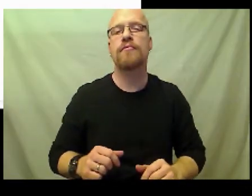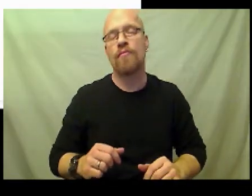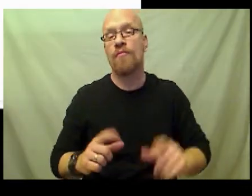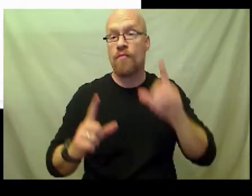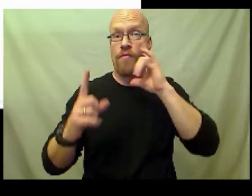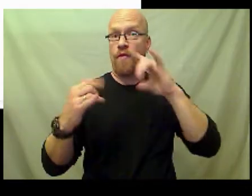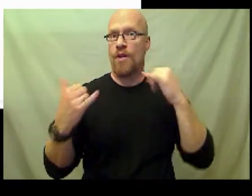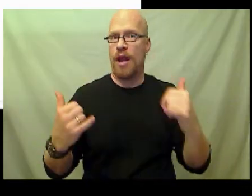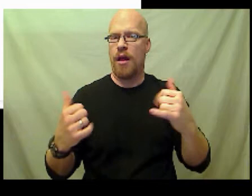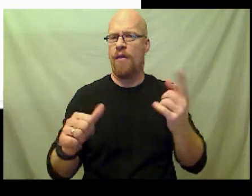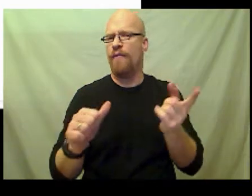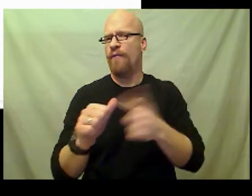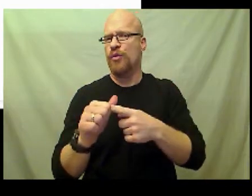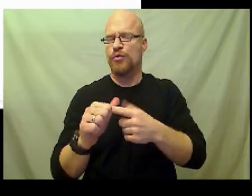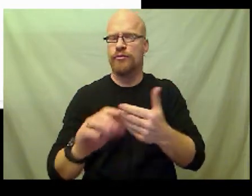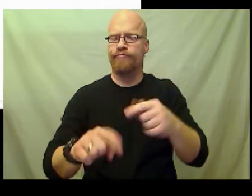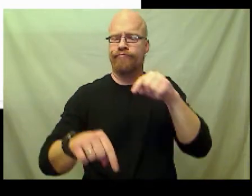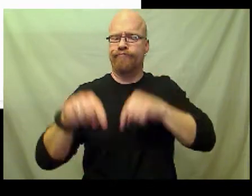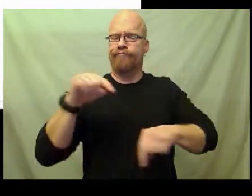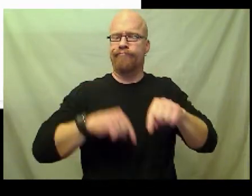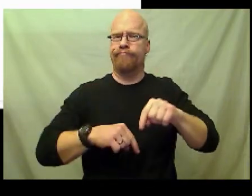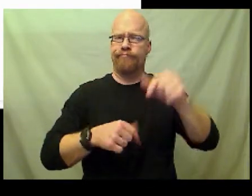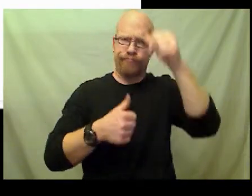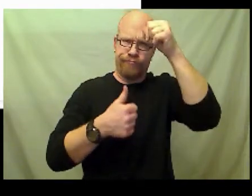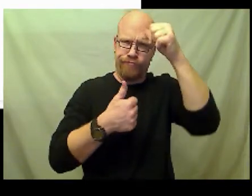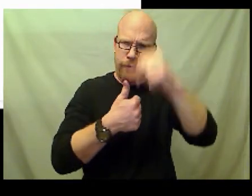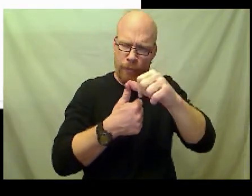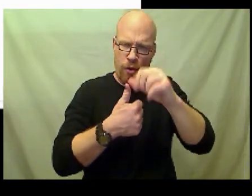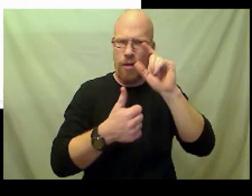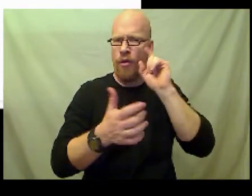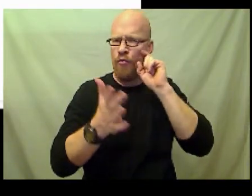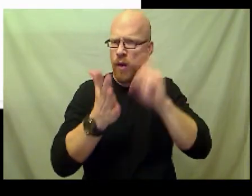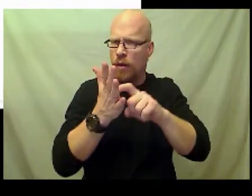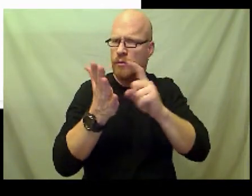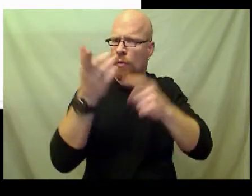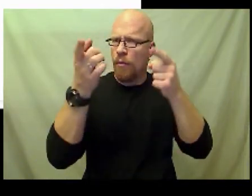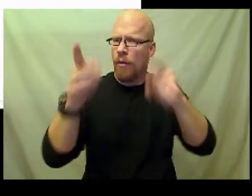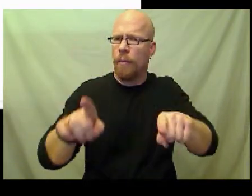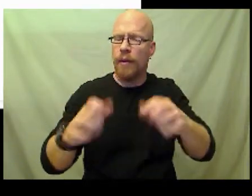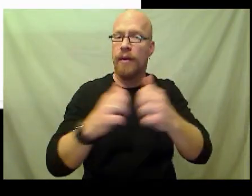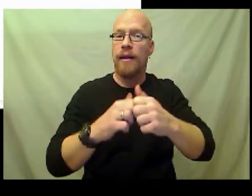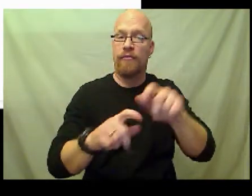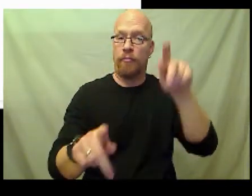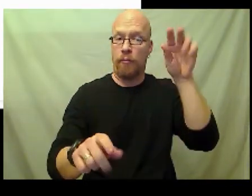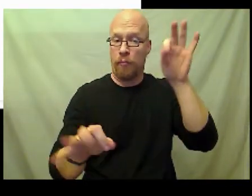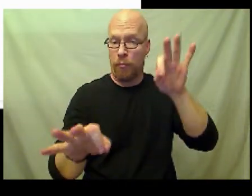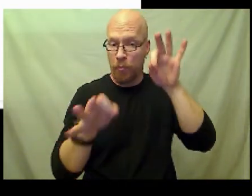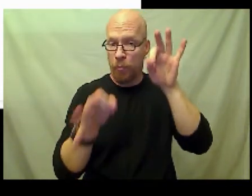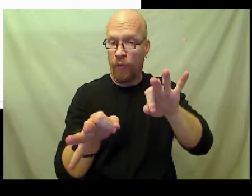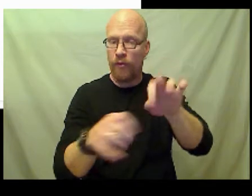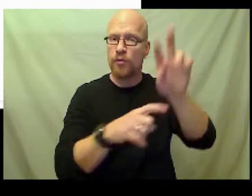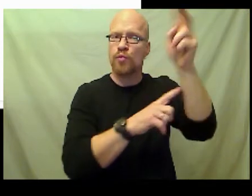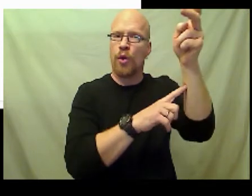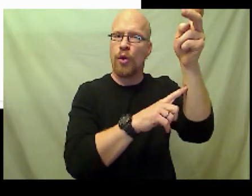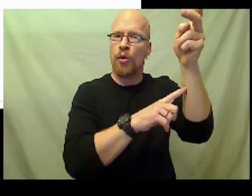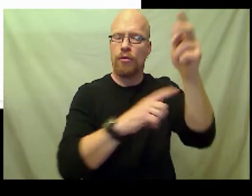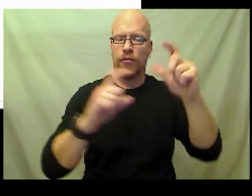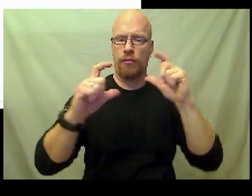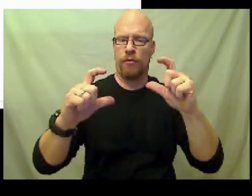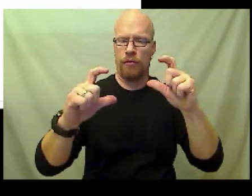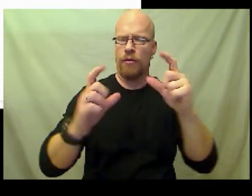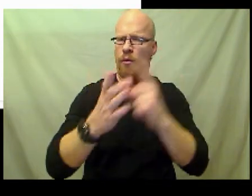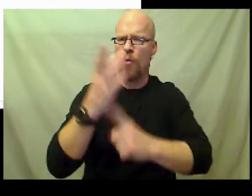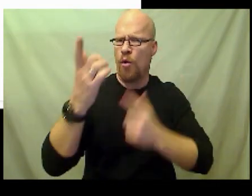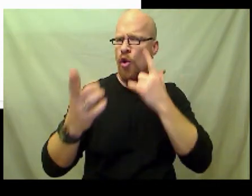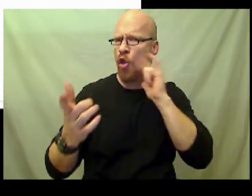on. But for right now, we need some background information. We need to remind ourselves what happens if we have a perfect square